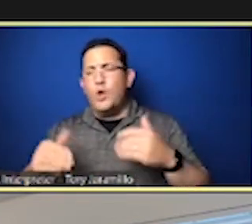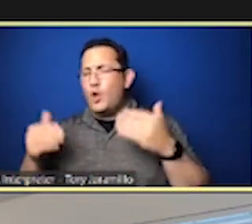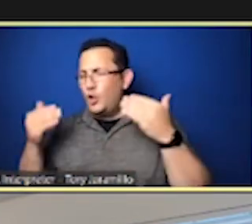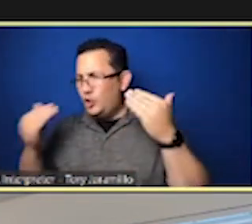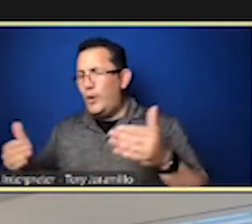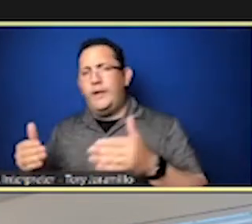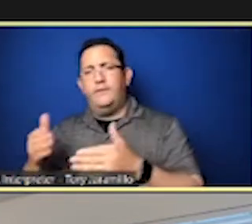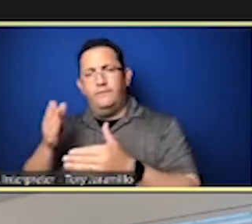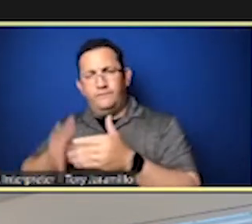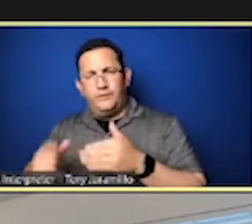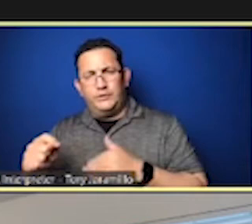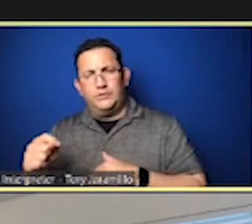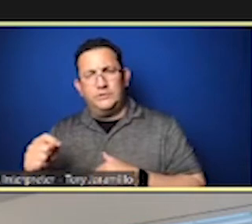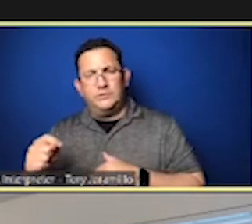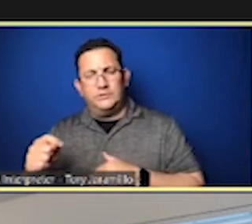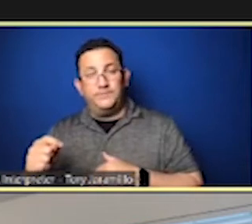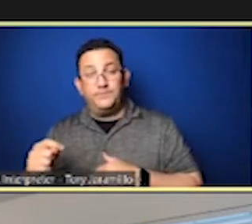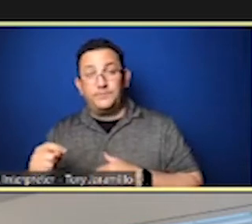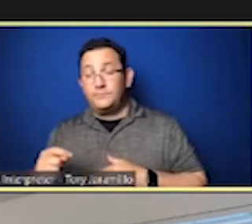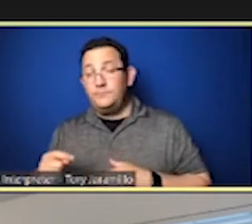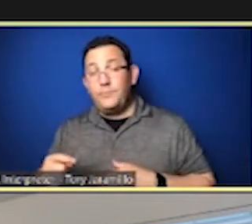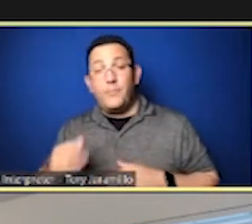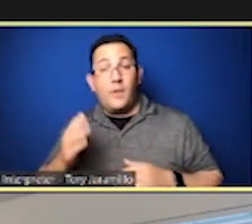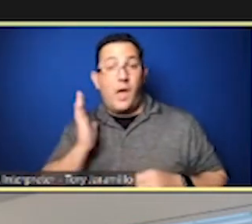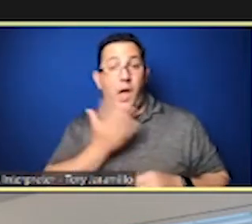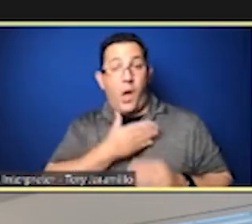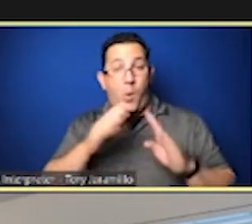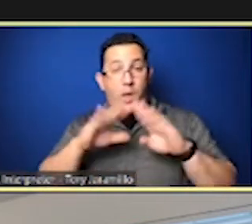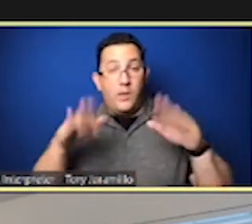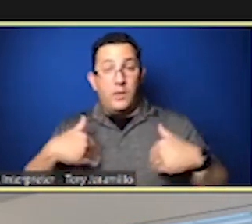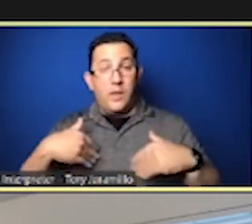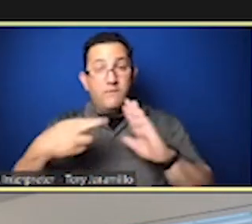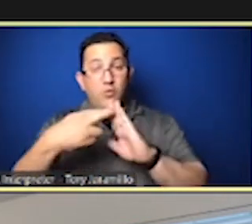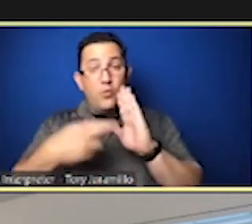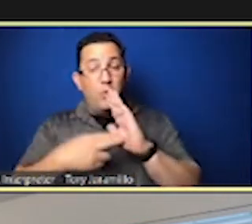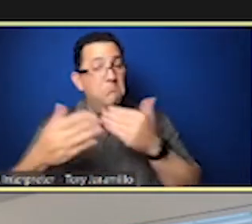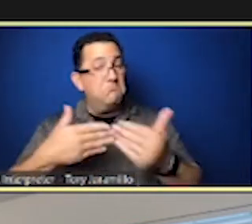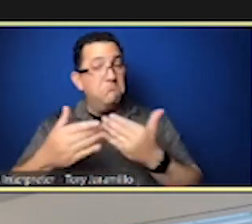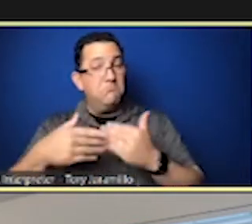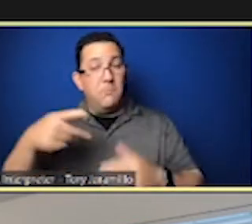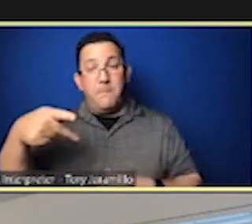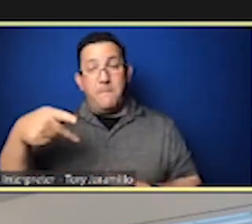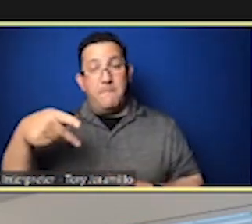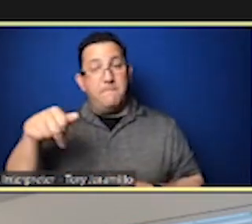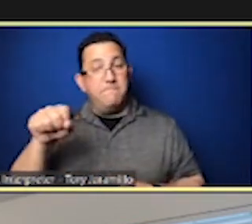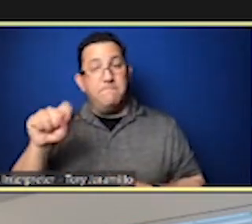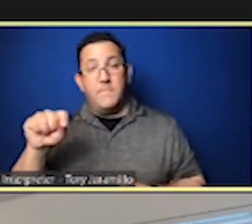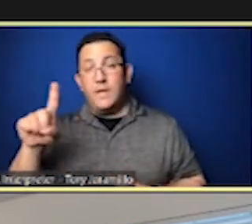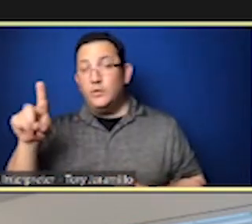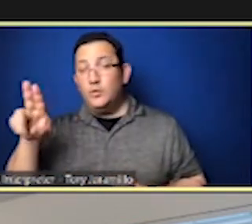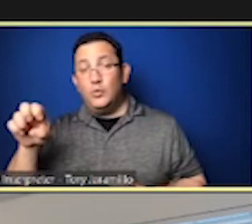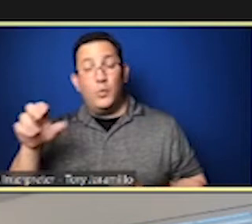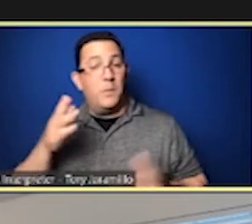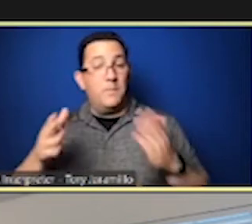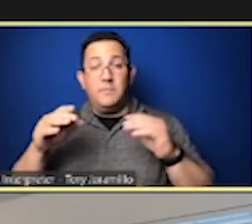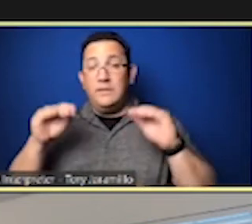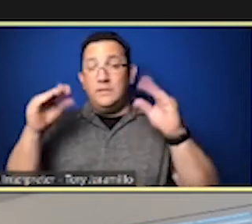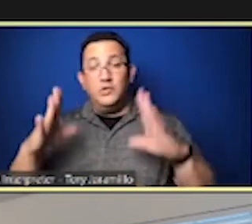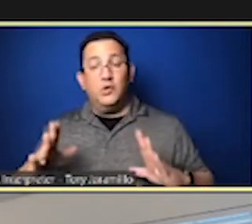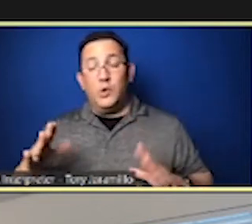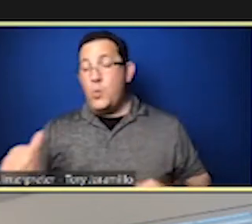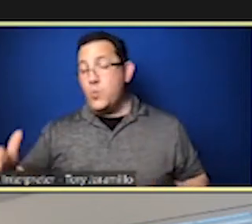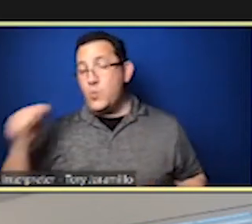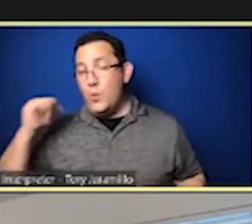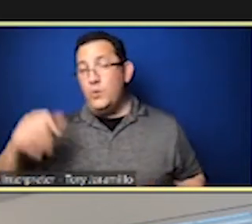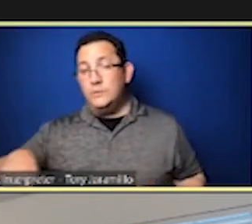house, even if an assignment is past due, and even if the teacher may not accept late assignments, you are